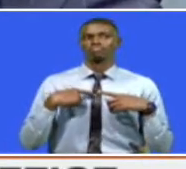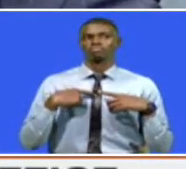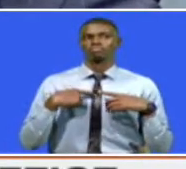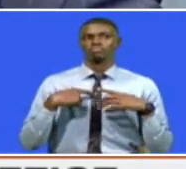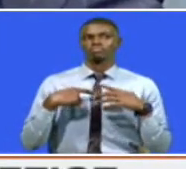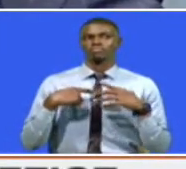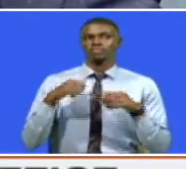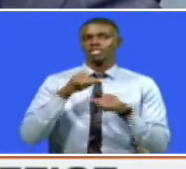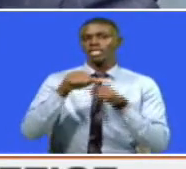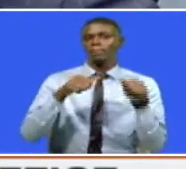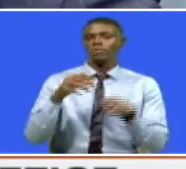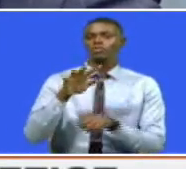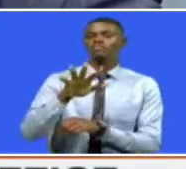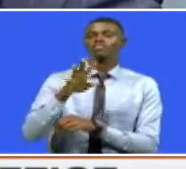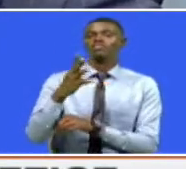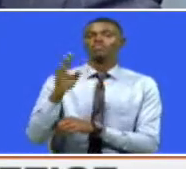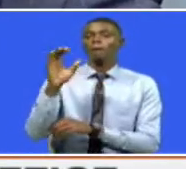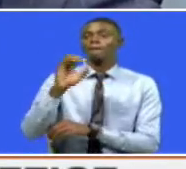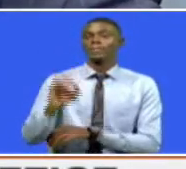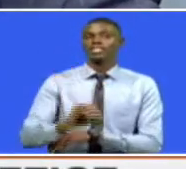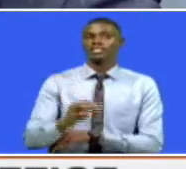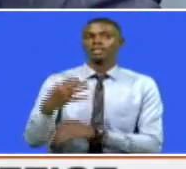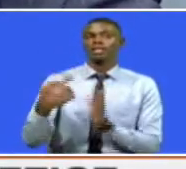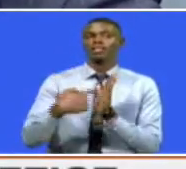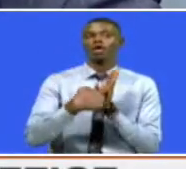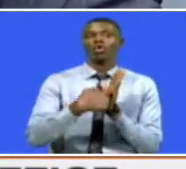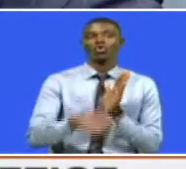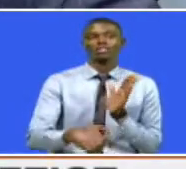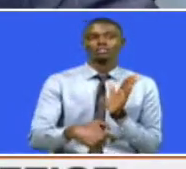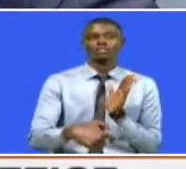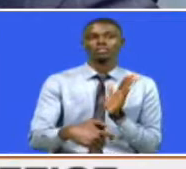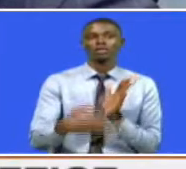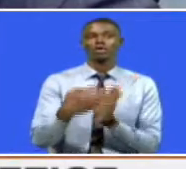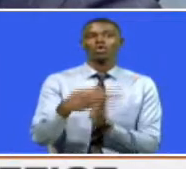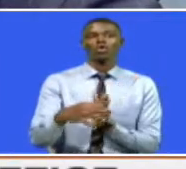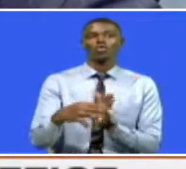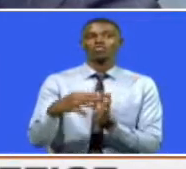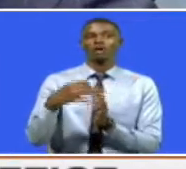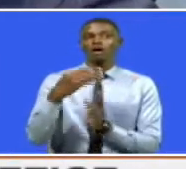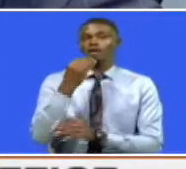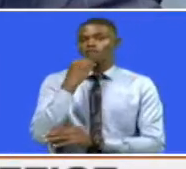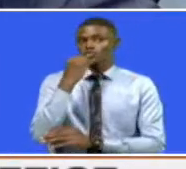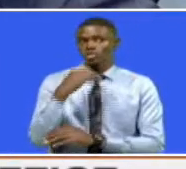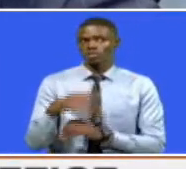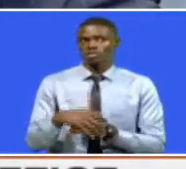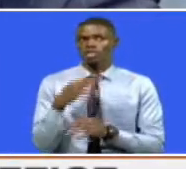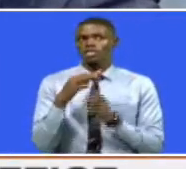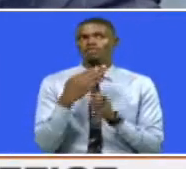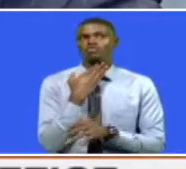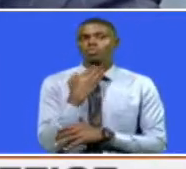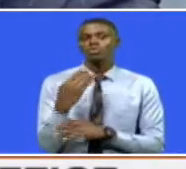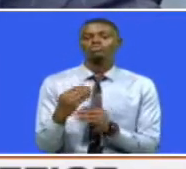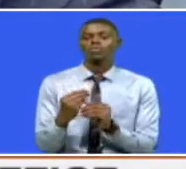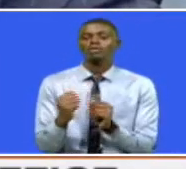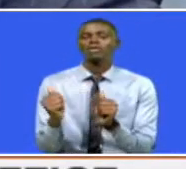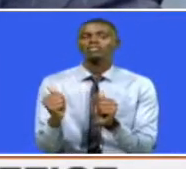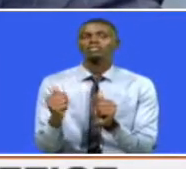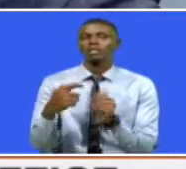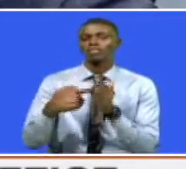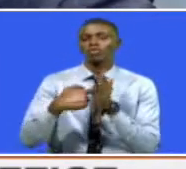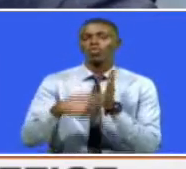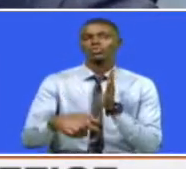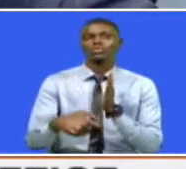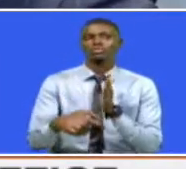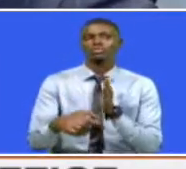is constituted by about 54% the cost of food. Now, if you want to address the cost